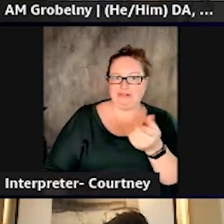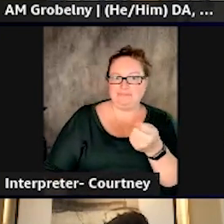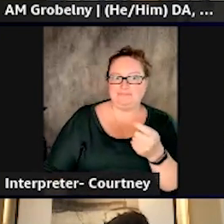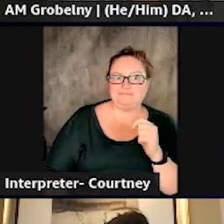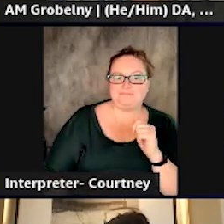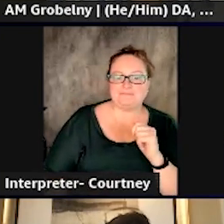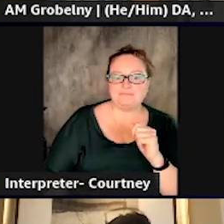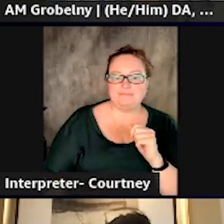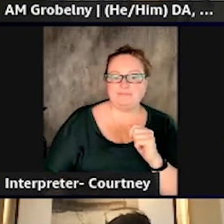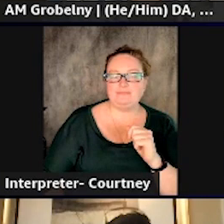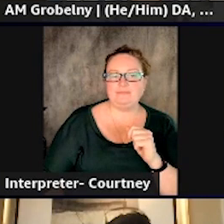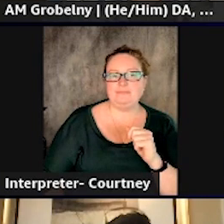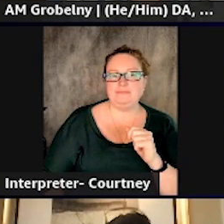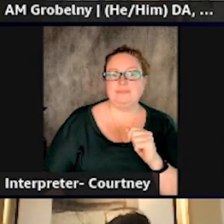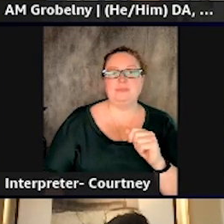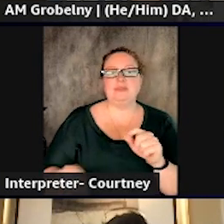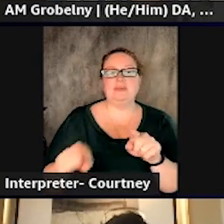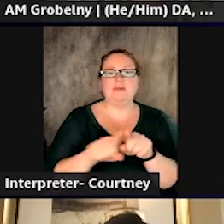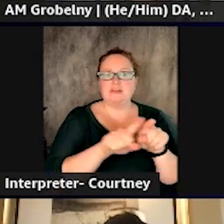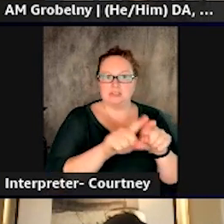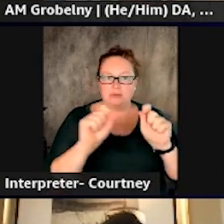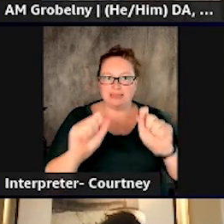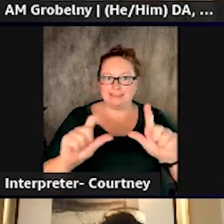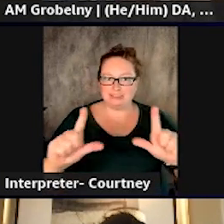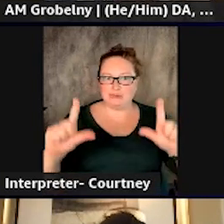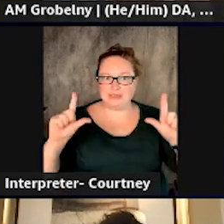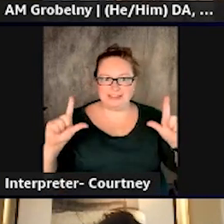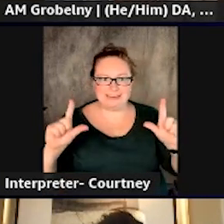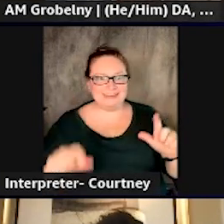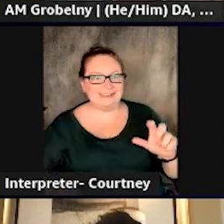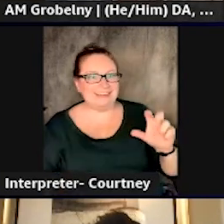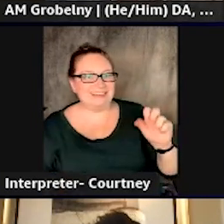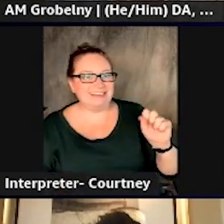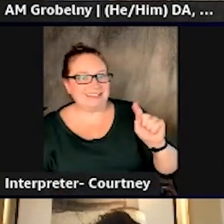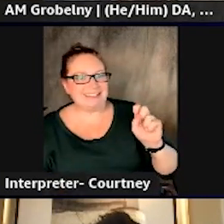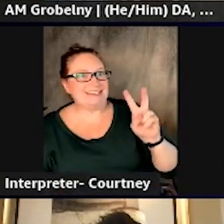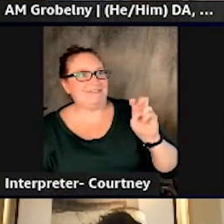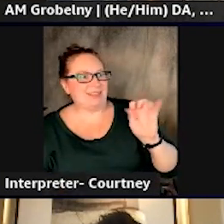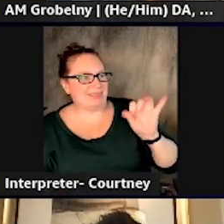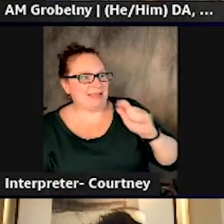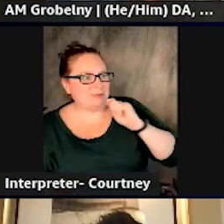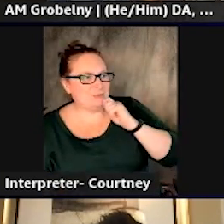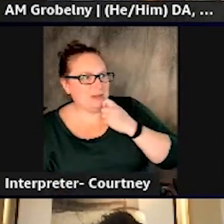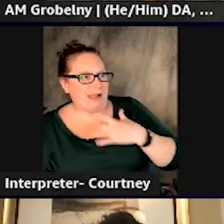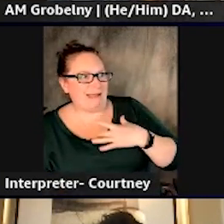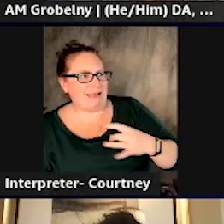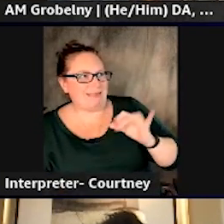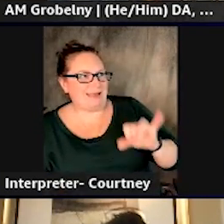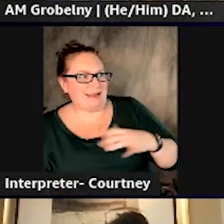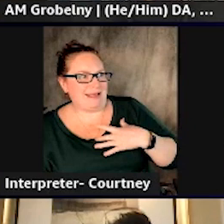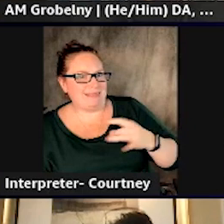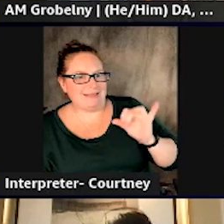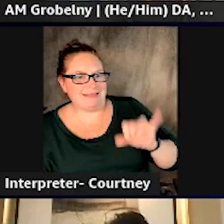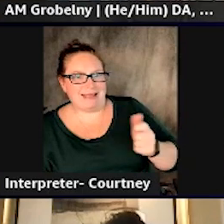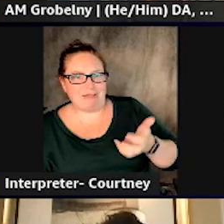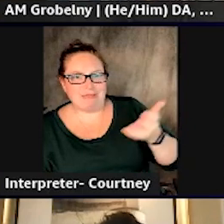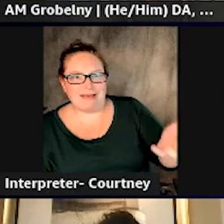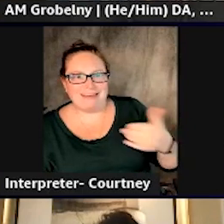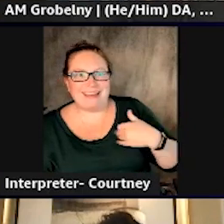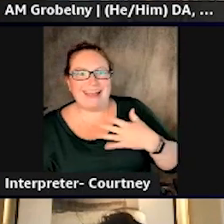I can also zoom in. That's pretty cool. I like that. I like that a lot. I do like a visualization of